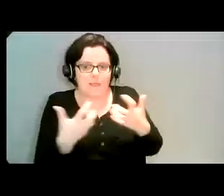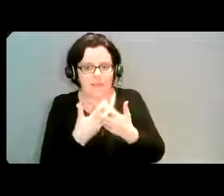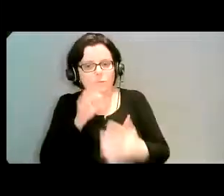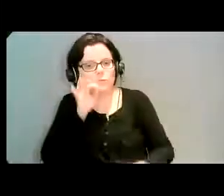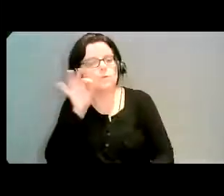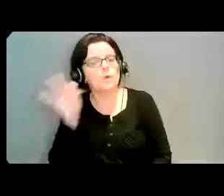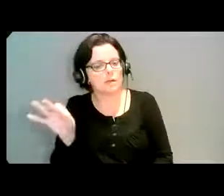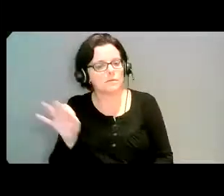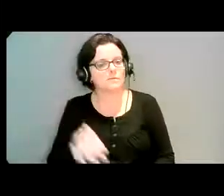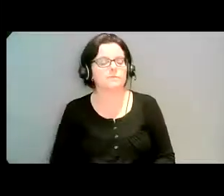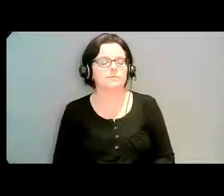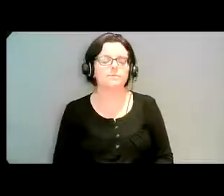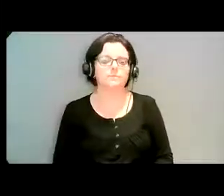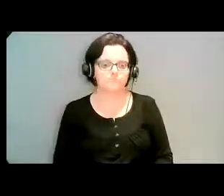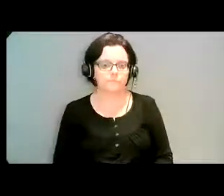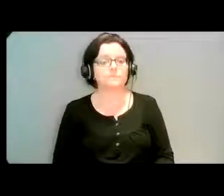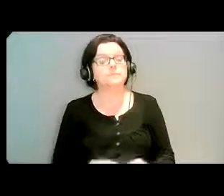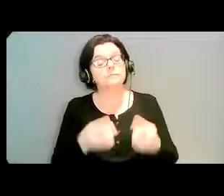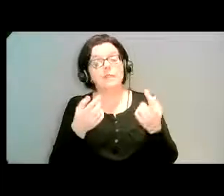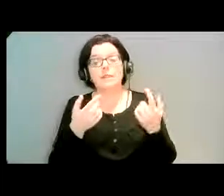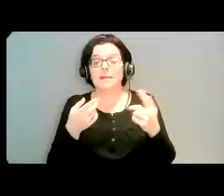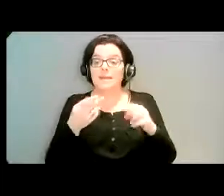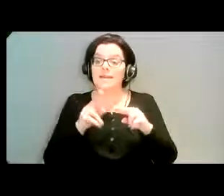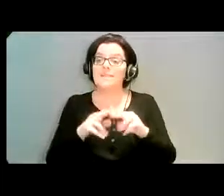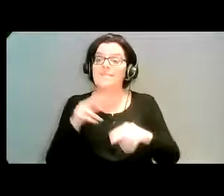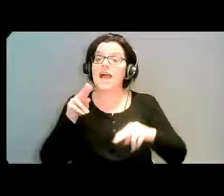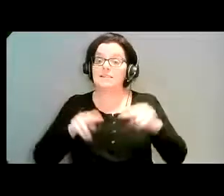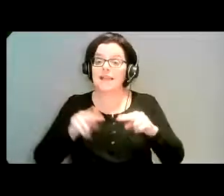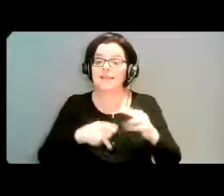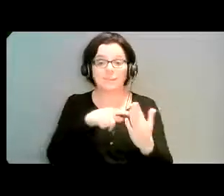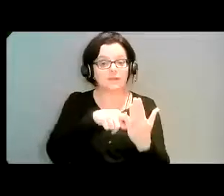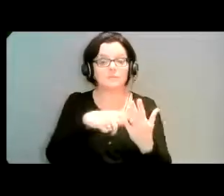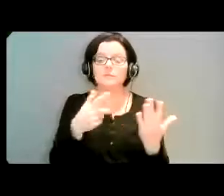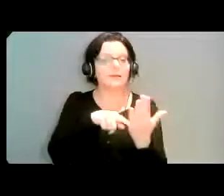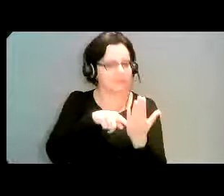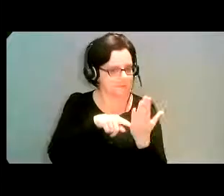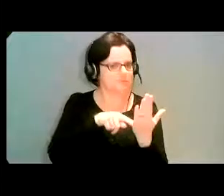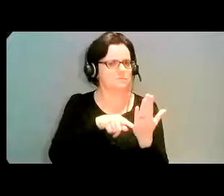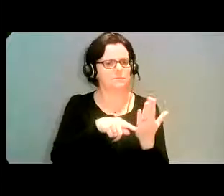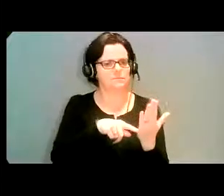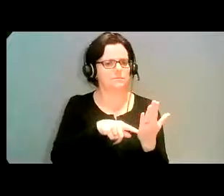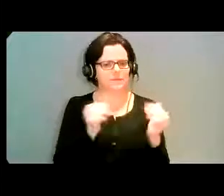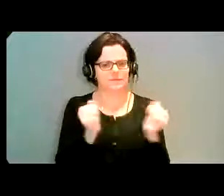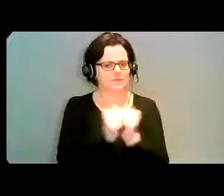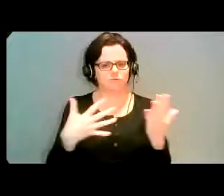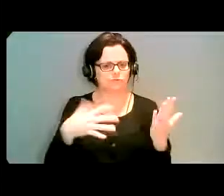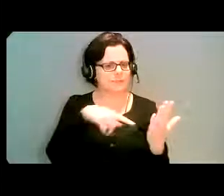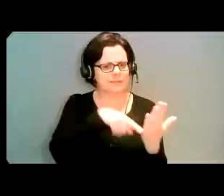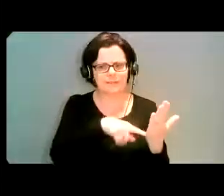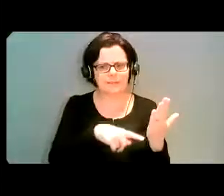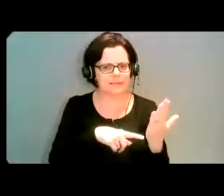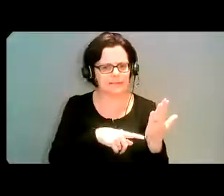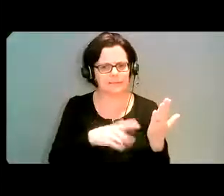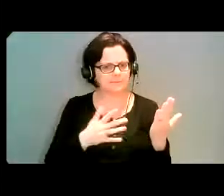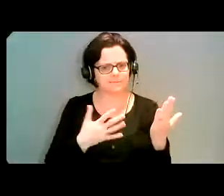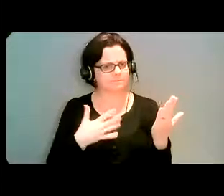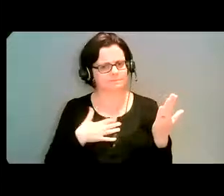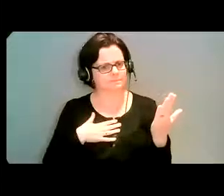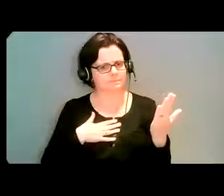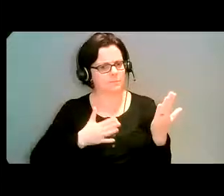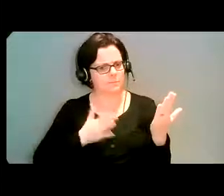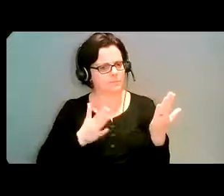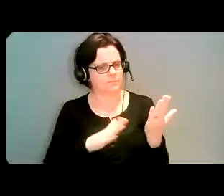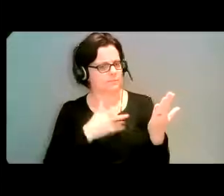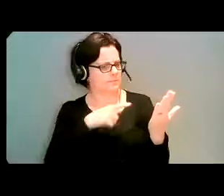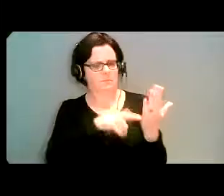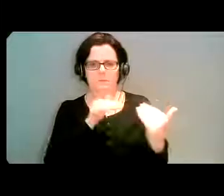So what to do if you don't agree with your assessment, what's written in there? And well, I'm sure